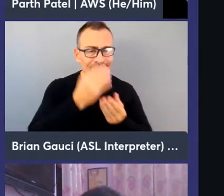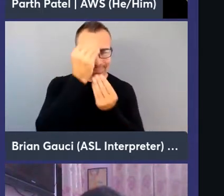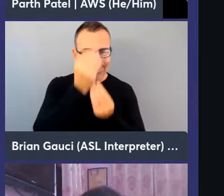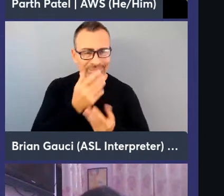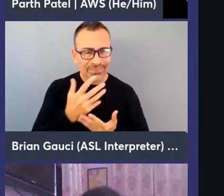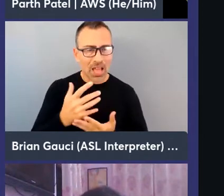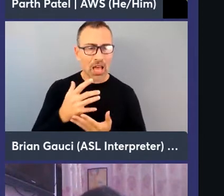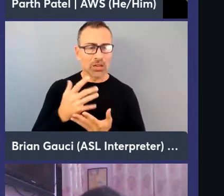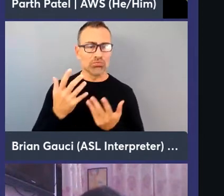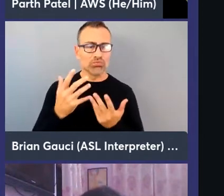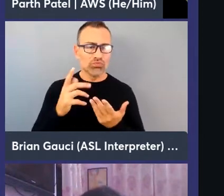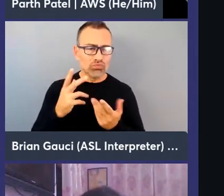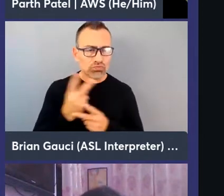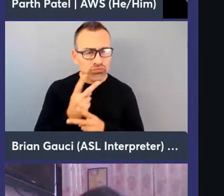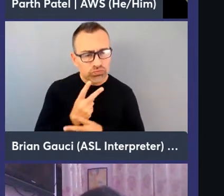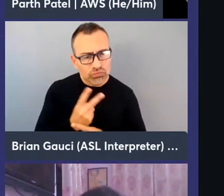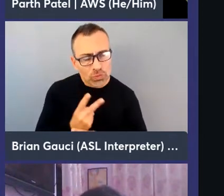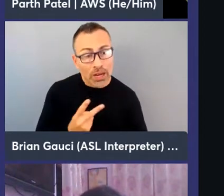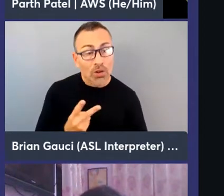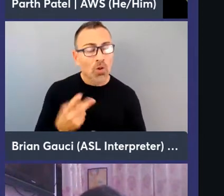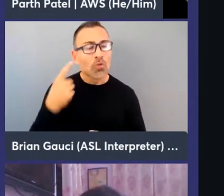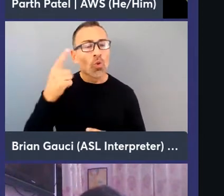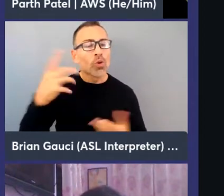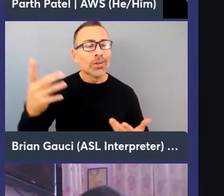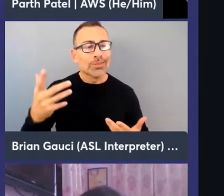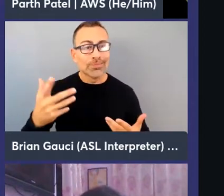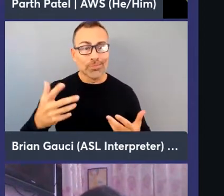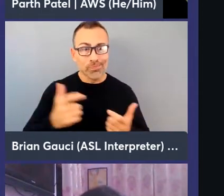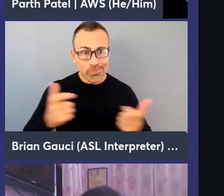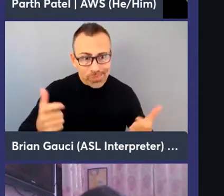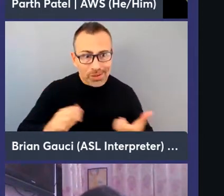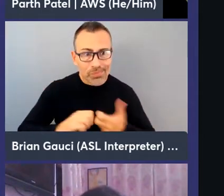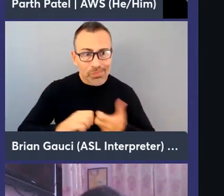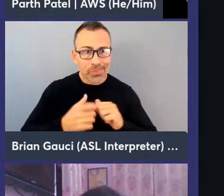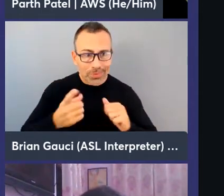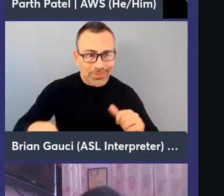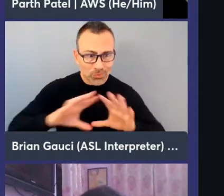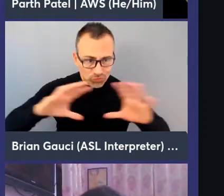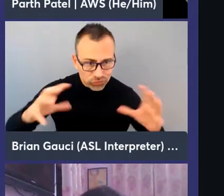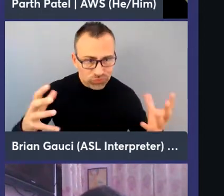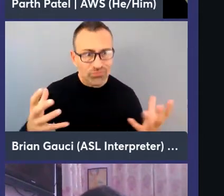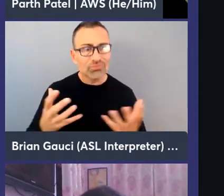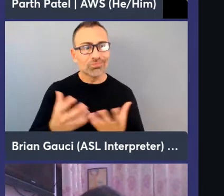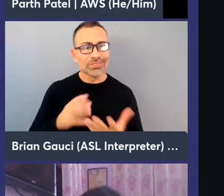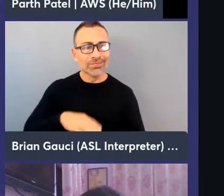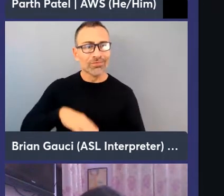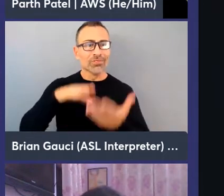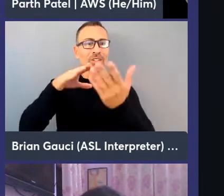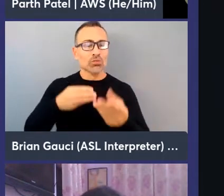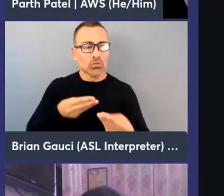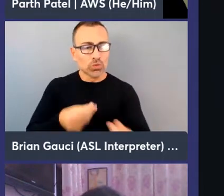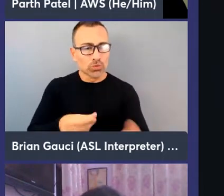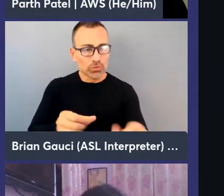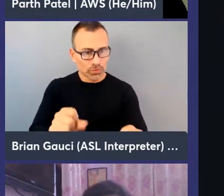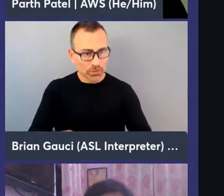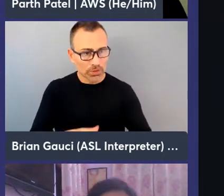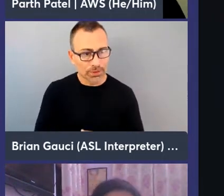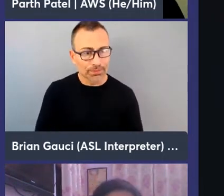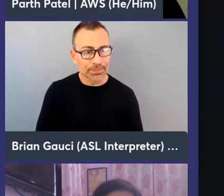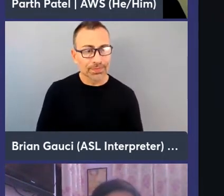and help solve some of the big problems that we as a society need to start working on, right? Absolutely